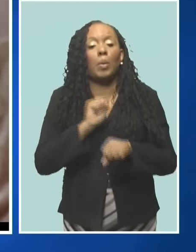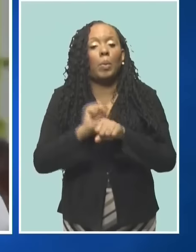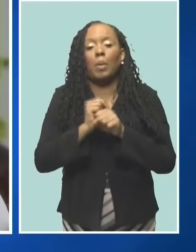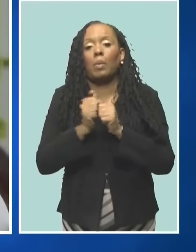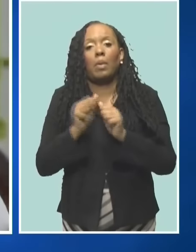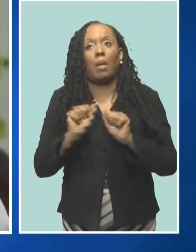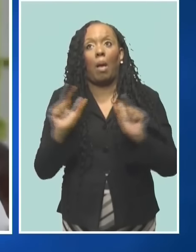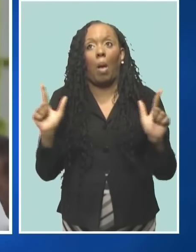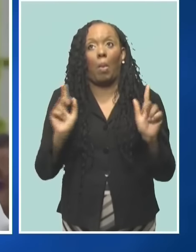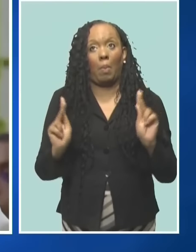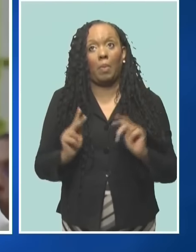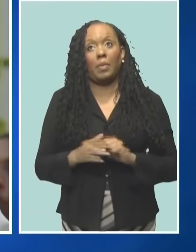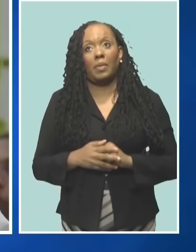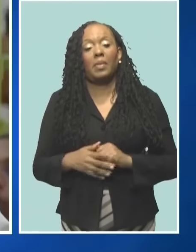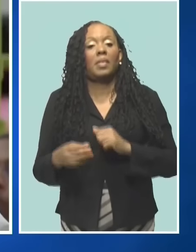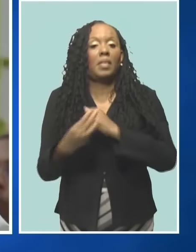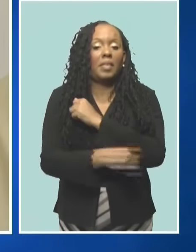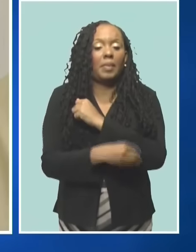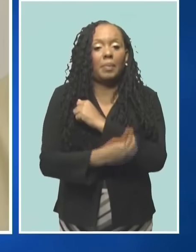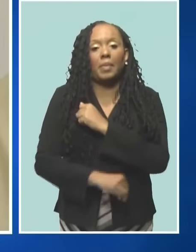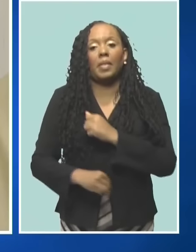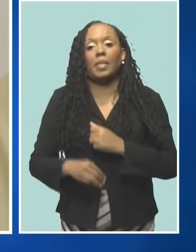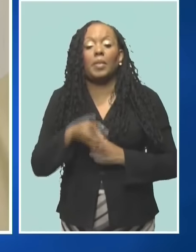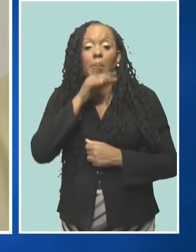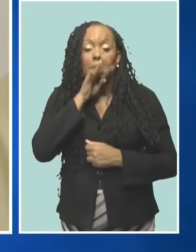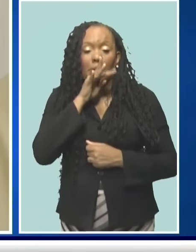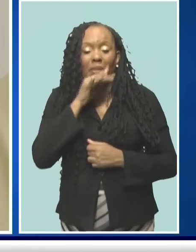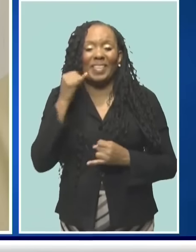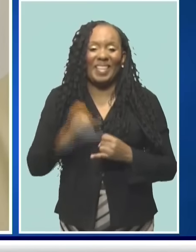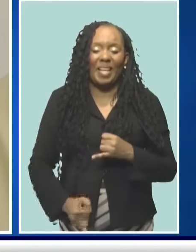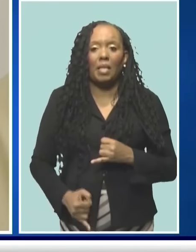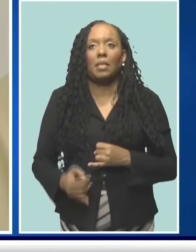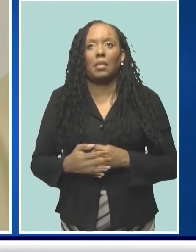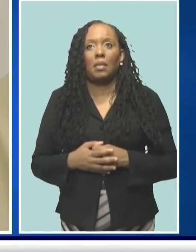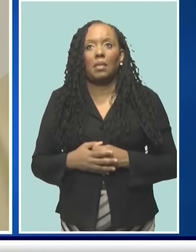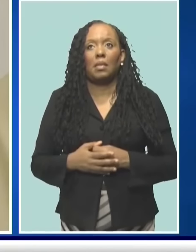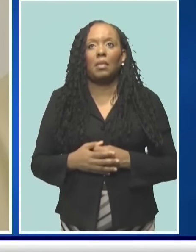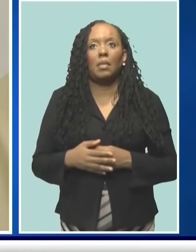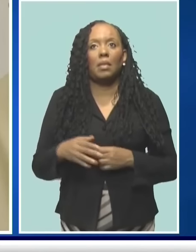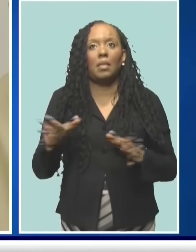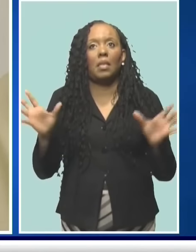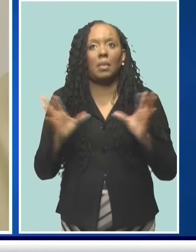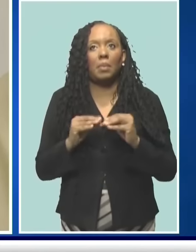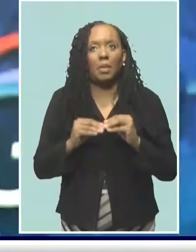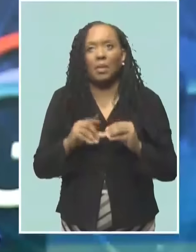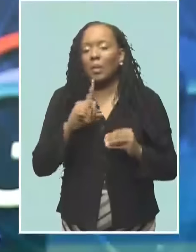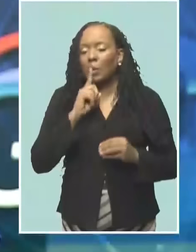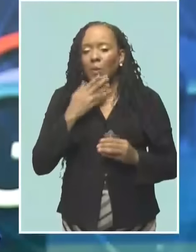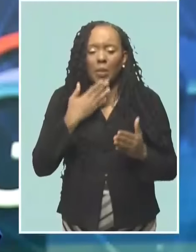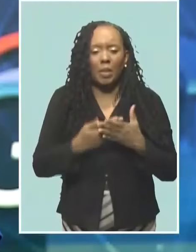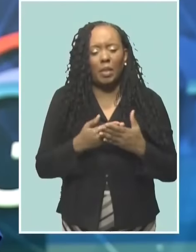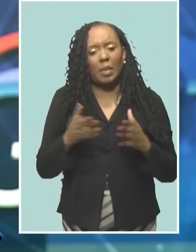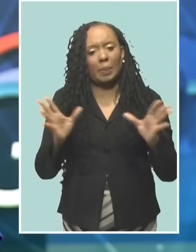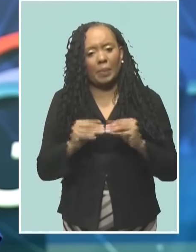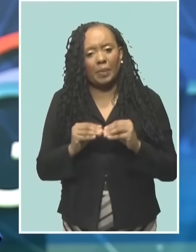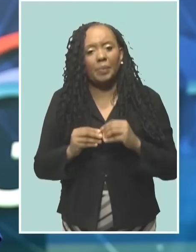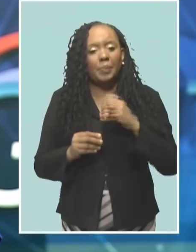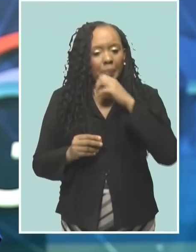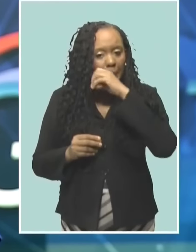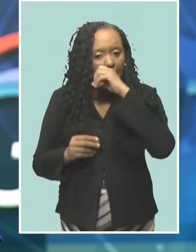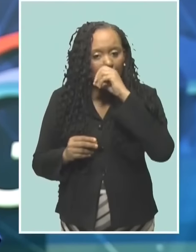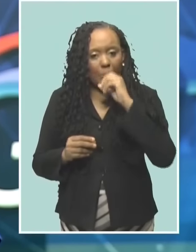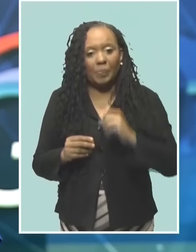everybody. St. Michael Speaks was the last for the year. The PM says the tone of the meeting warmed her. The proverbial